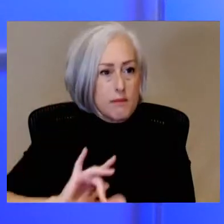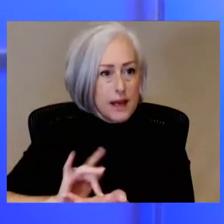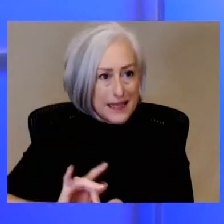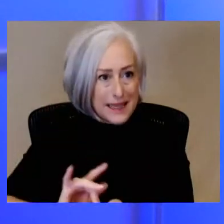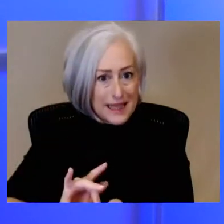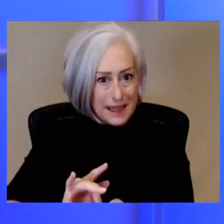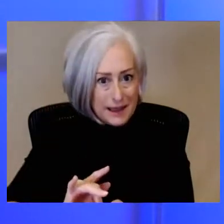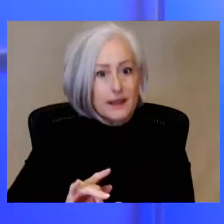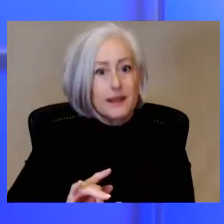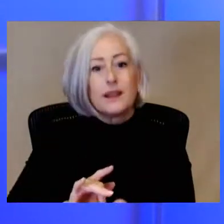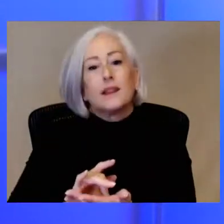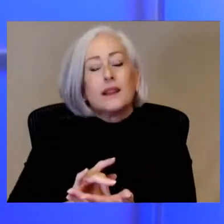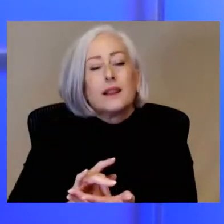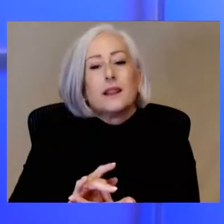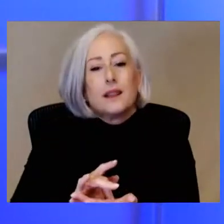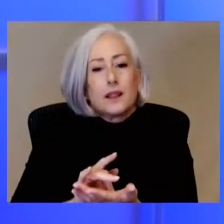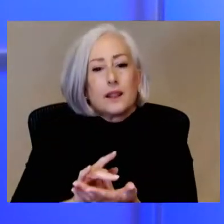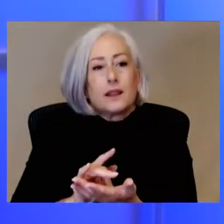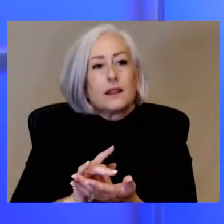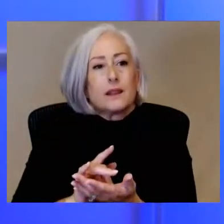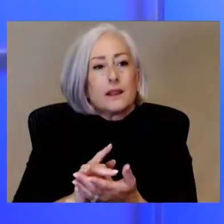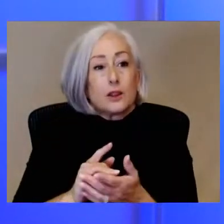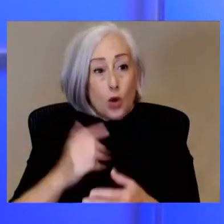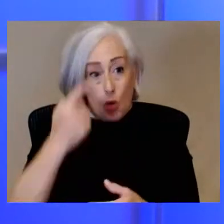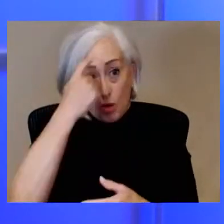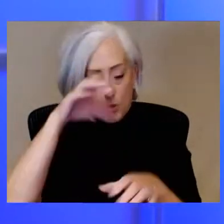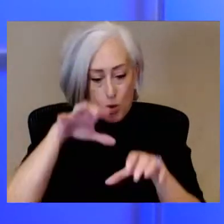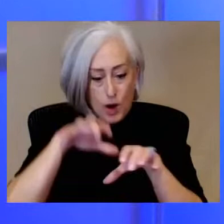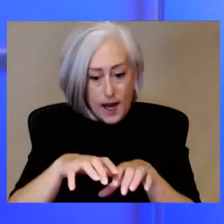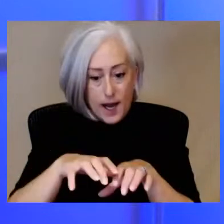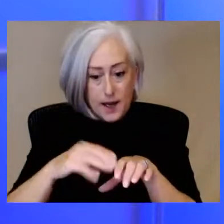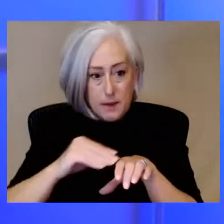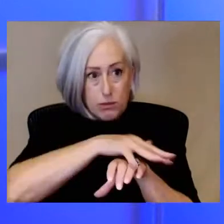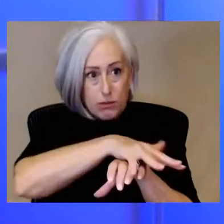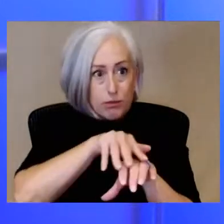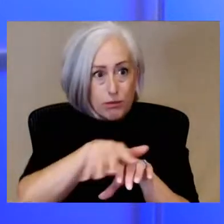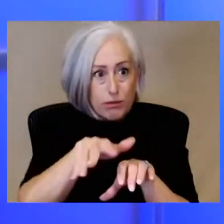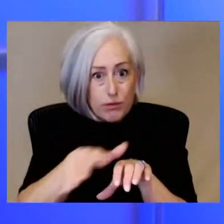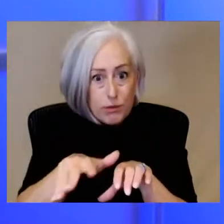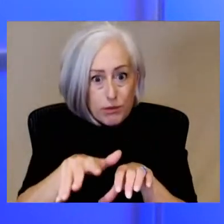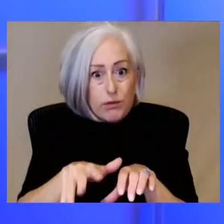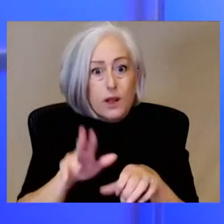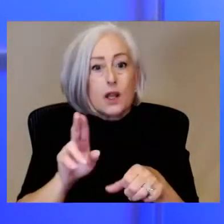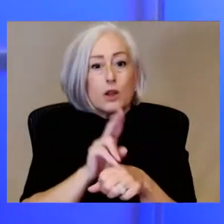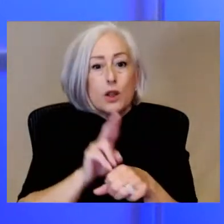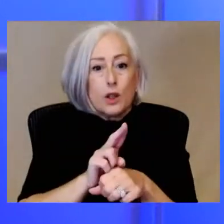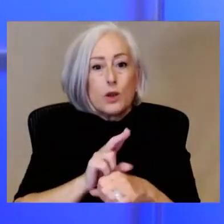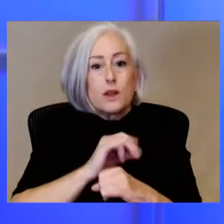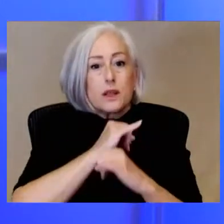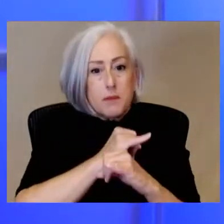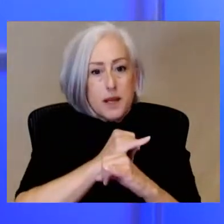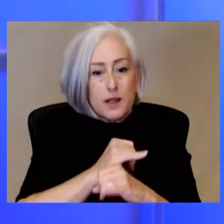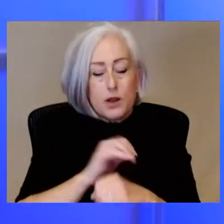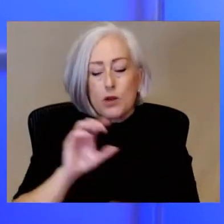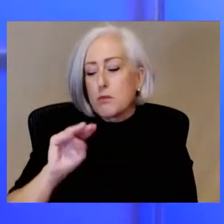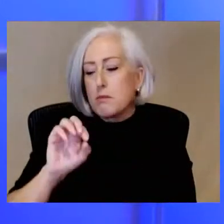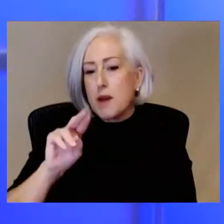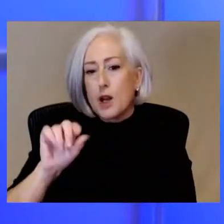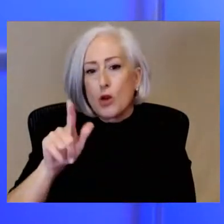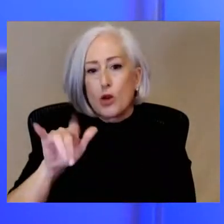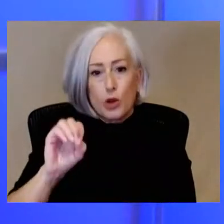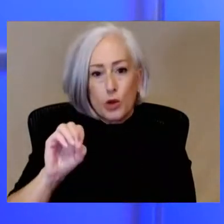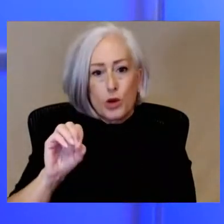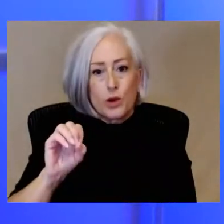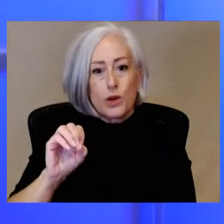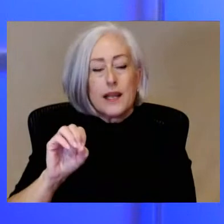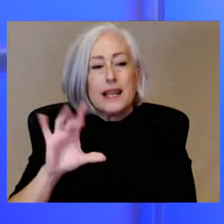actually go into the brain and use the immune system. It's a monoclonal antibody against amyloid. So it sticks to amyloid, and then the immune system sees